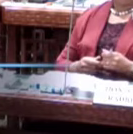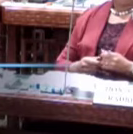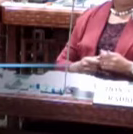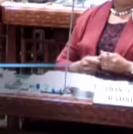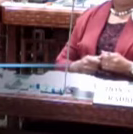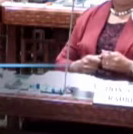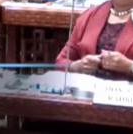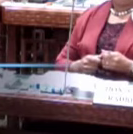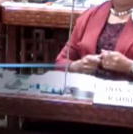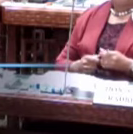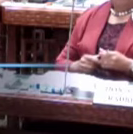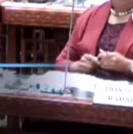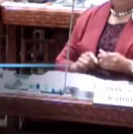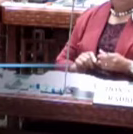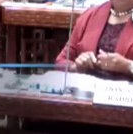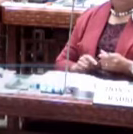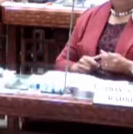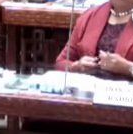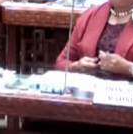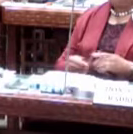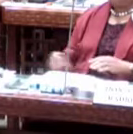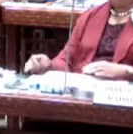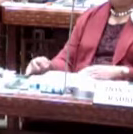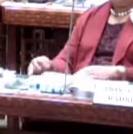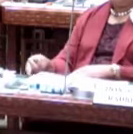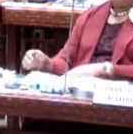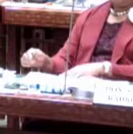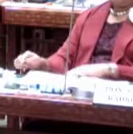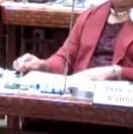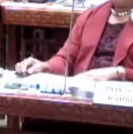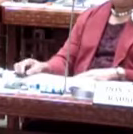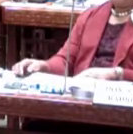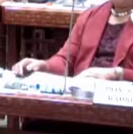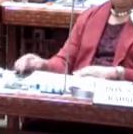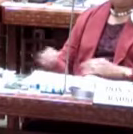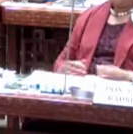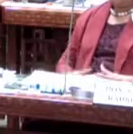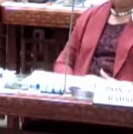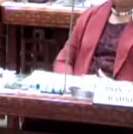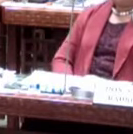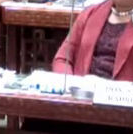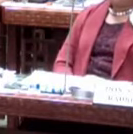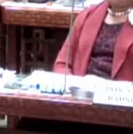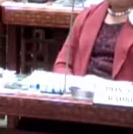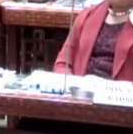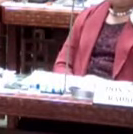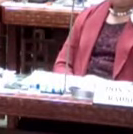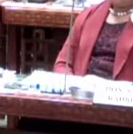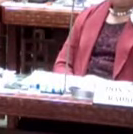And we have this channel, the parliamentary channel, that must be the most boring in this country. It keeps replaying